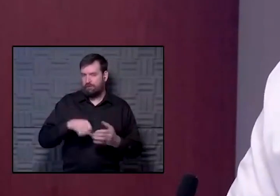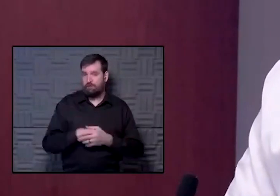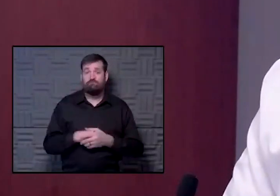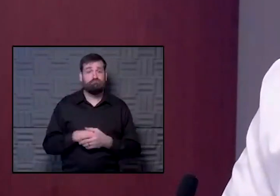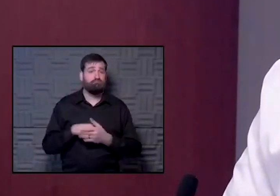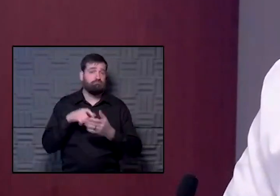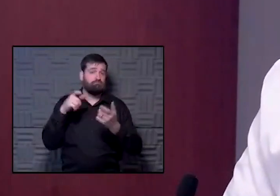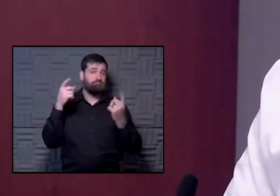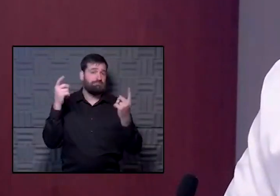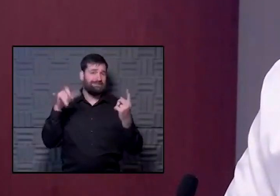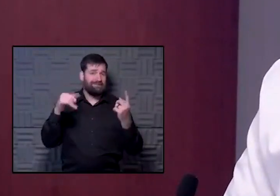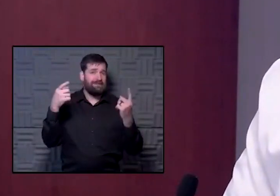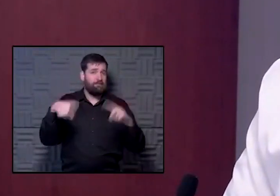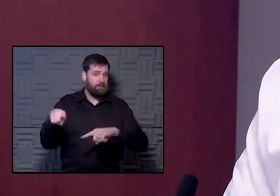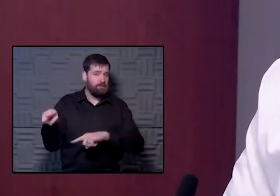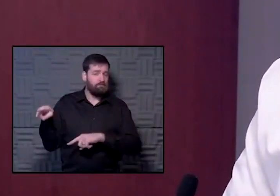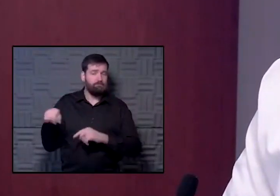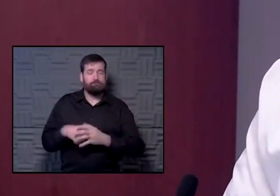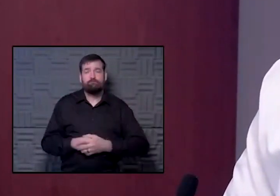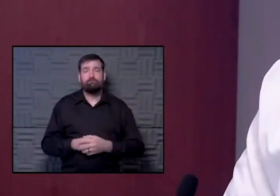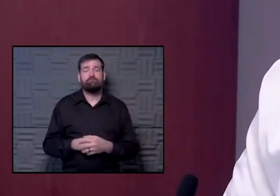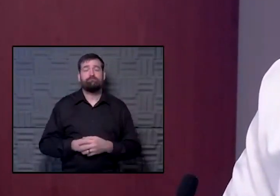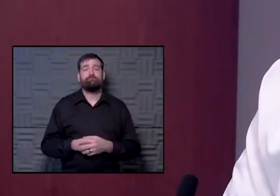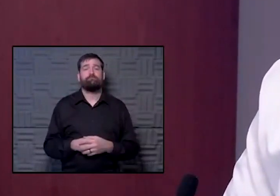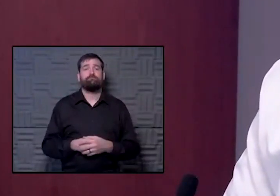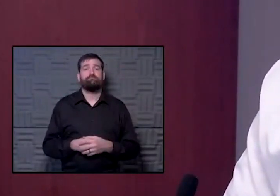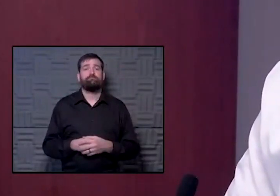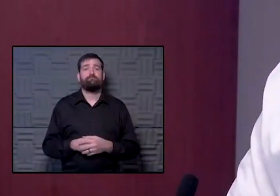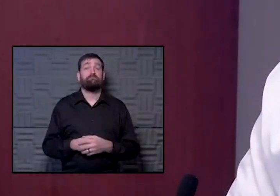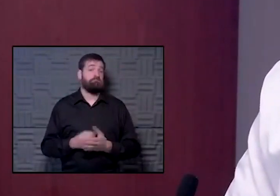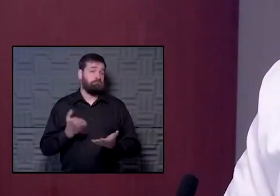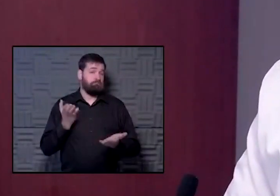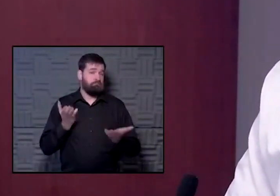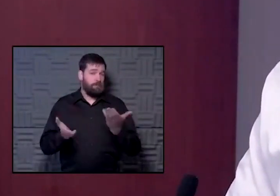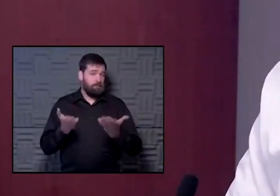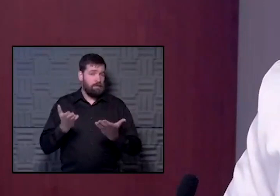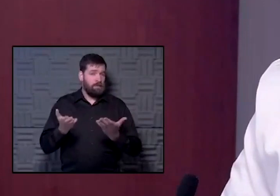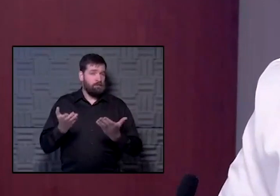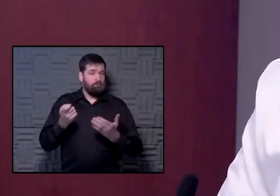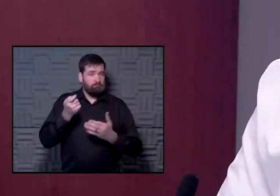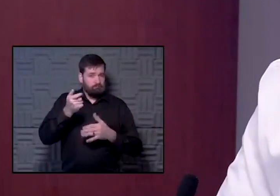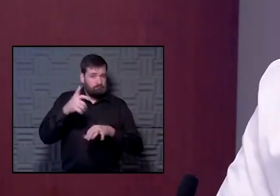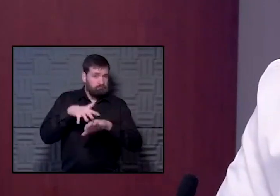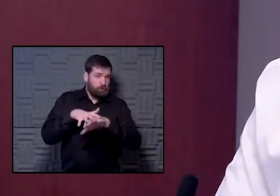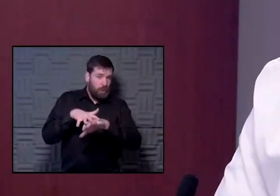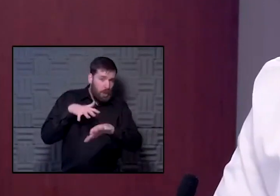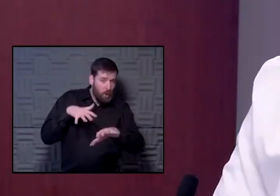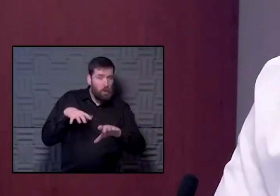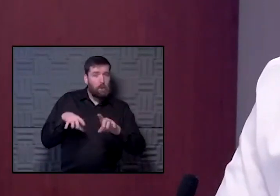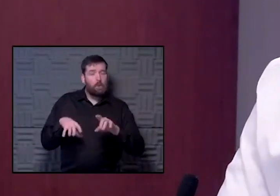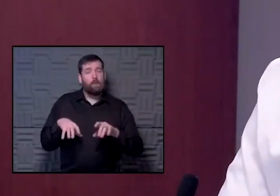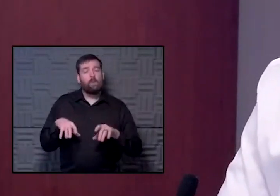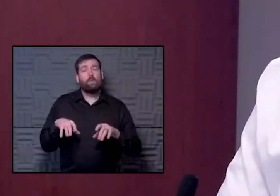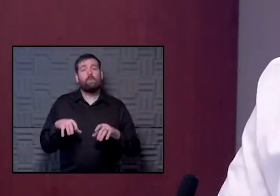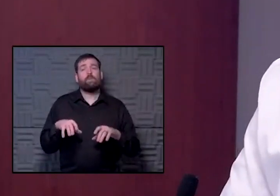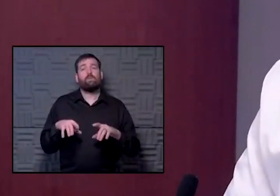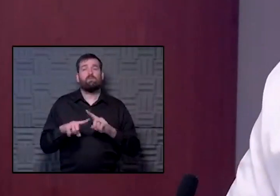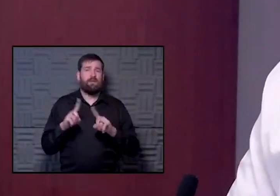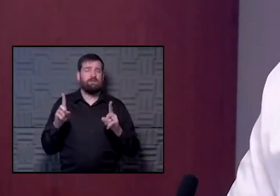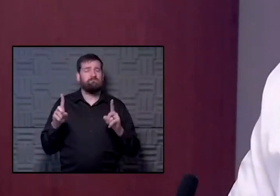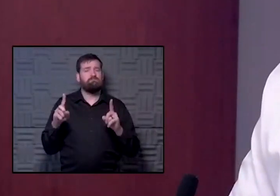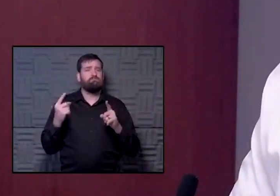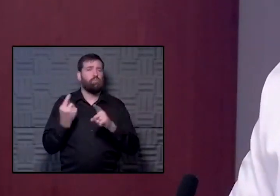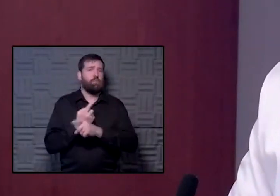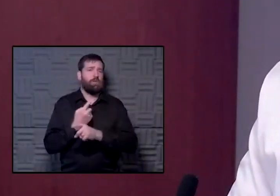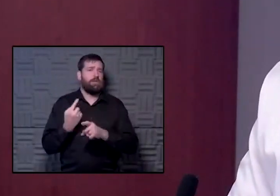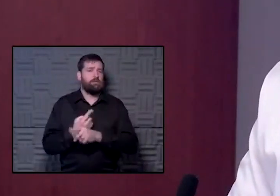what happened with the interferon. And so maybe, we are a little slow in the uptake, but I would say that, it's appropriately so.